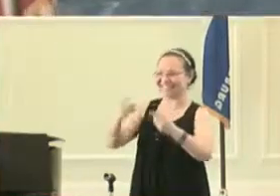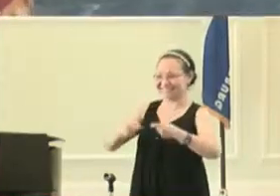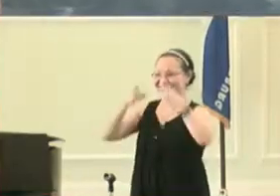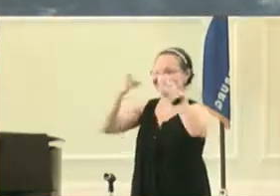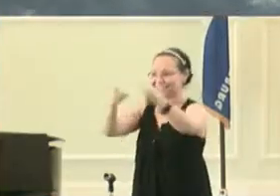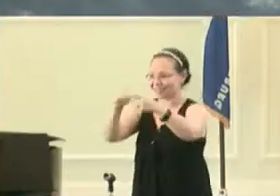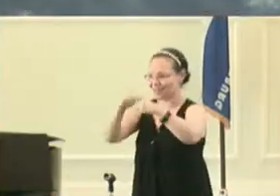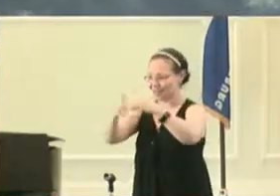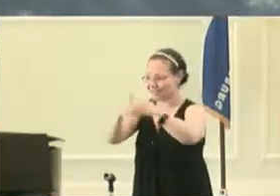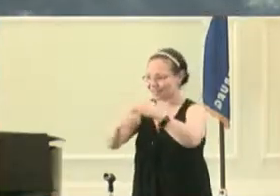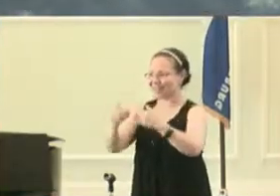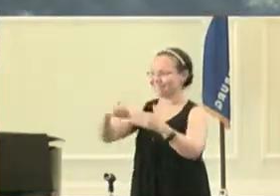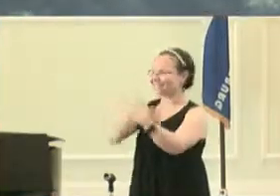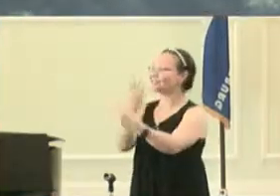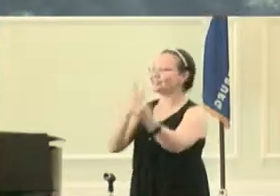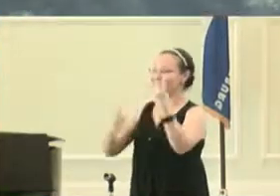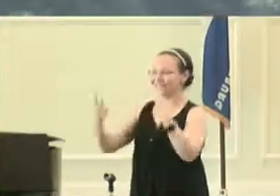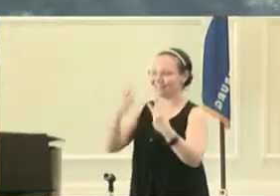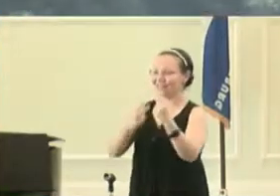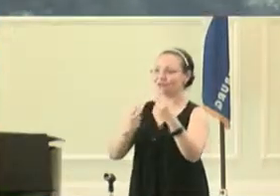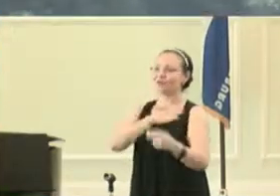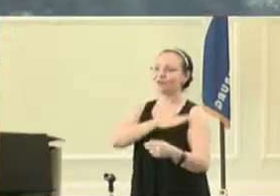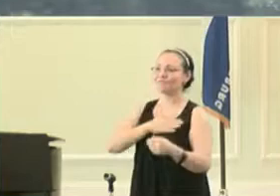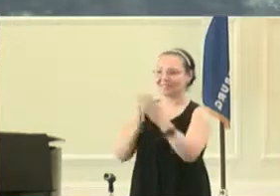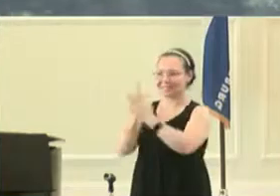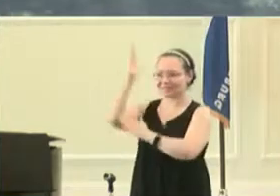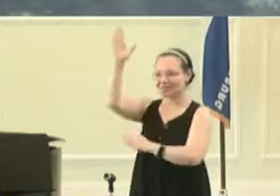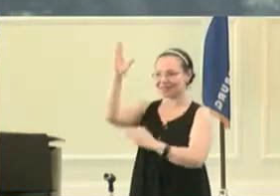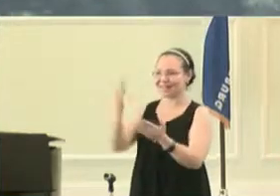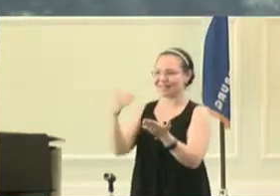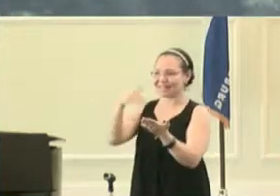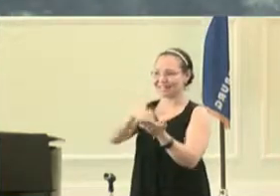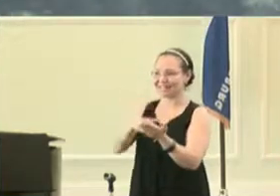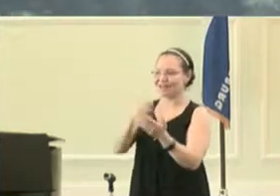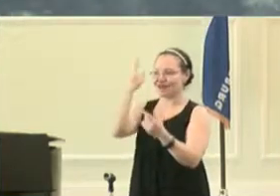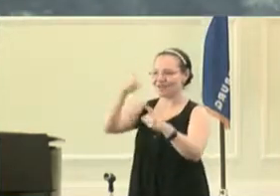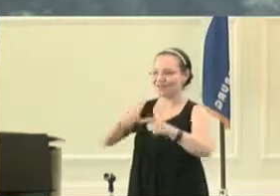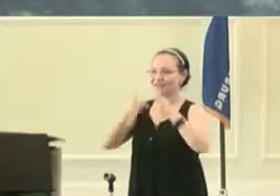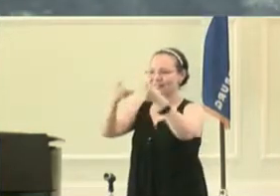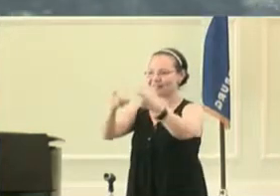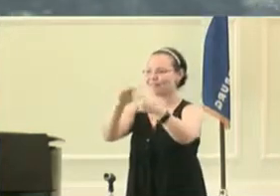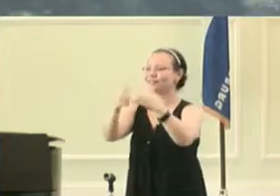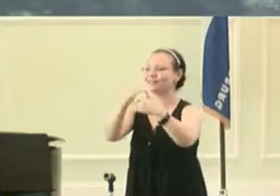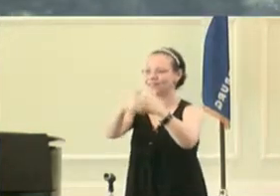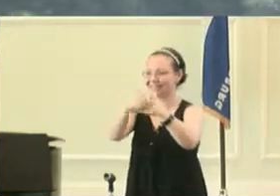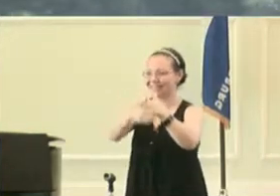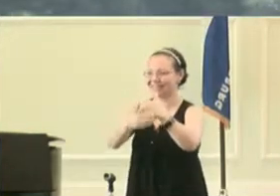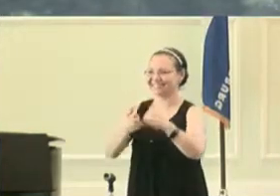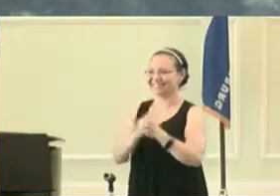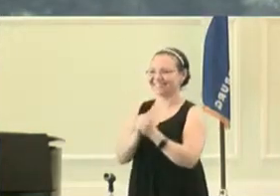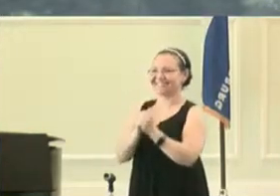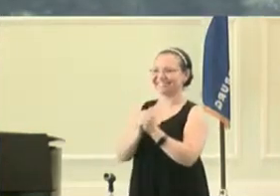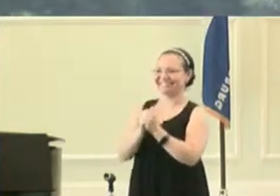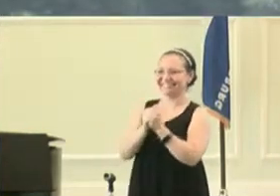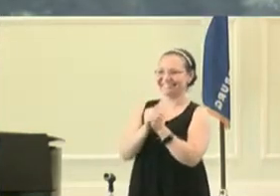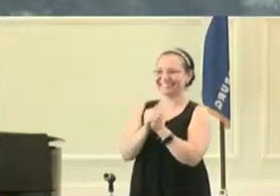So if you are a visitor today, if you're visiting with us, please raise your hand.